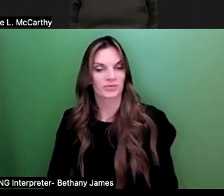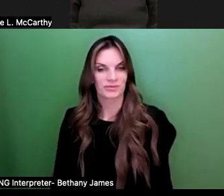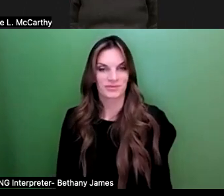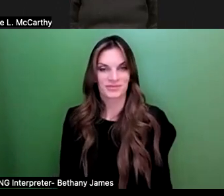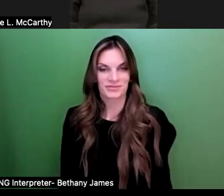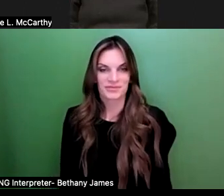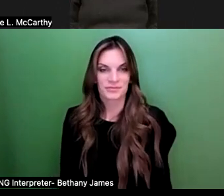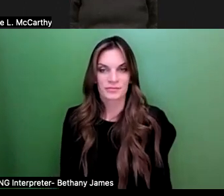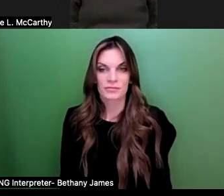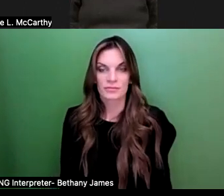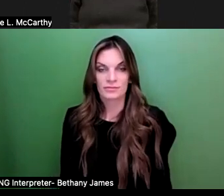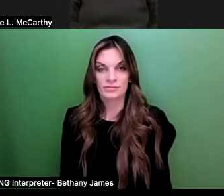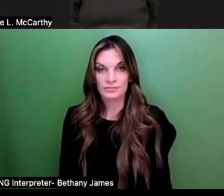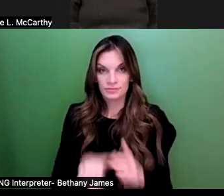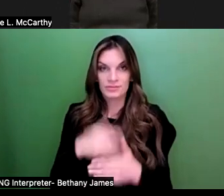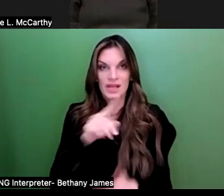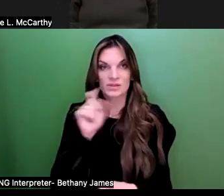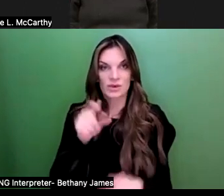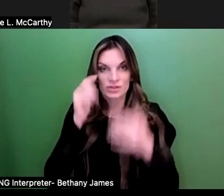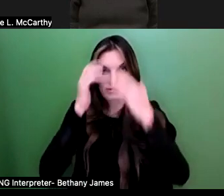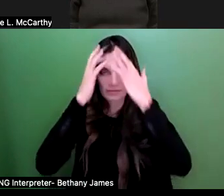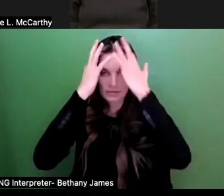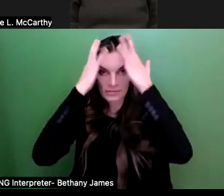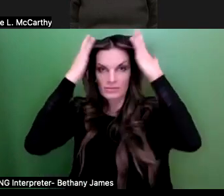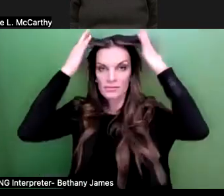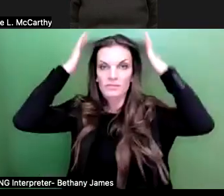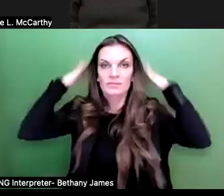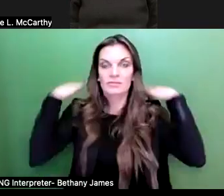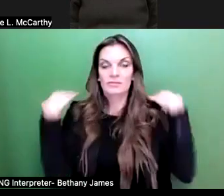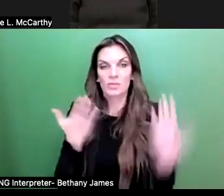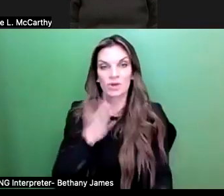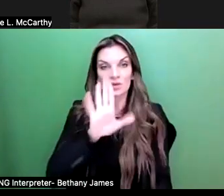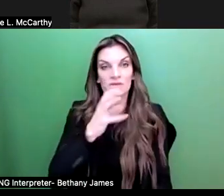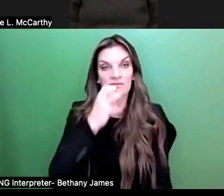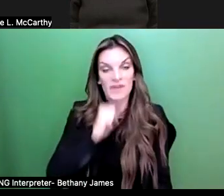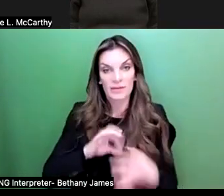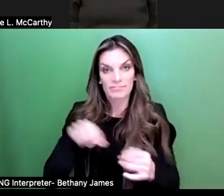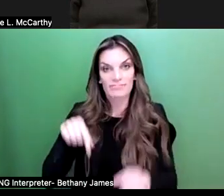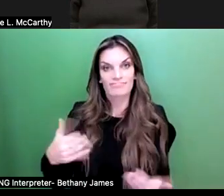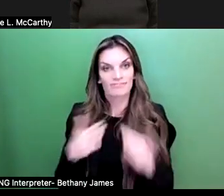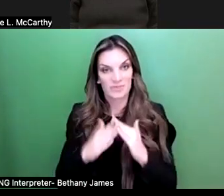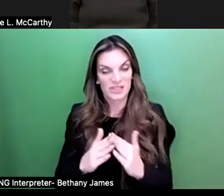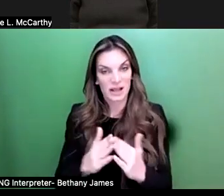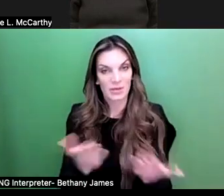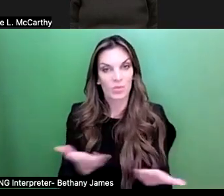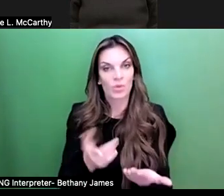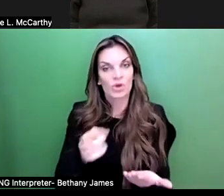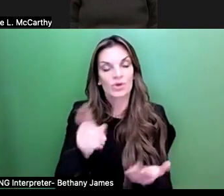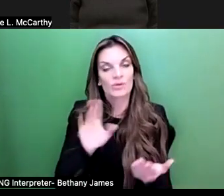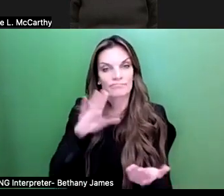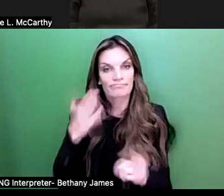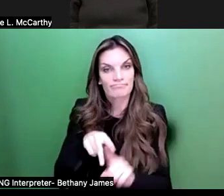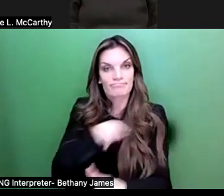Okay. The next question, what do you value most about Tarrytown? And what do you see as the